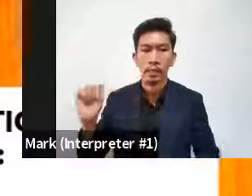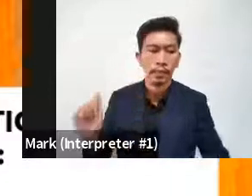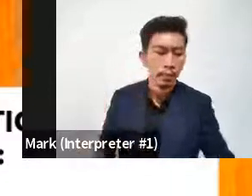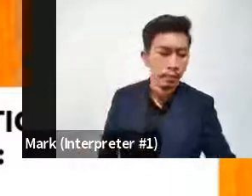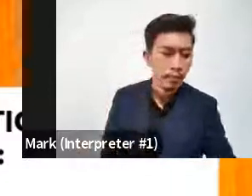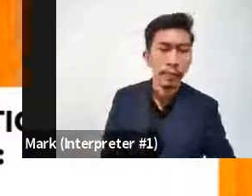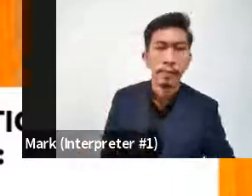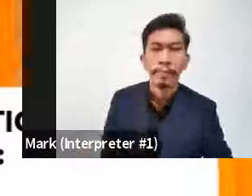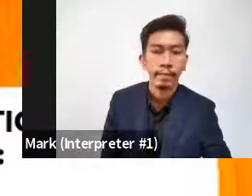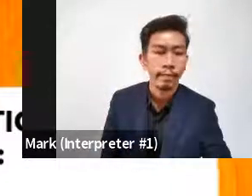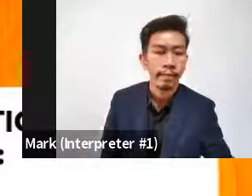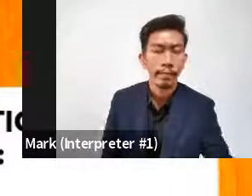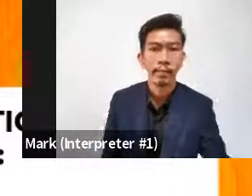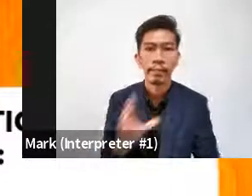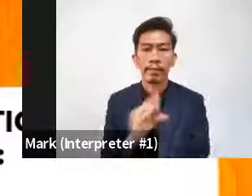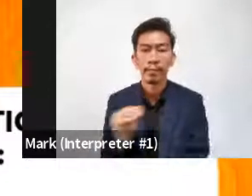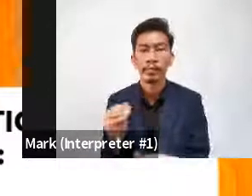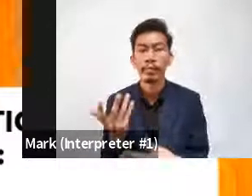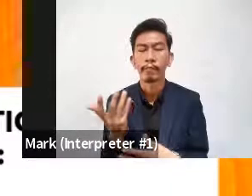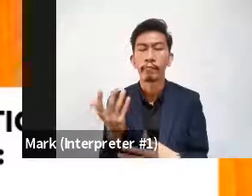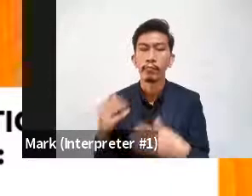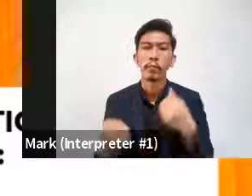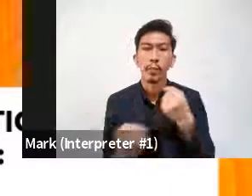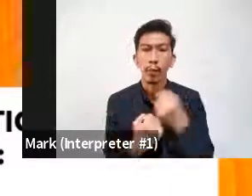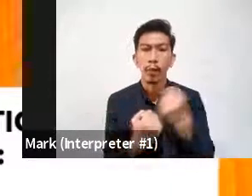strengthens the PhilHealth insurance system.